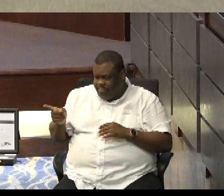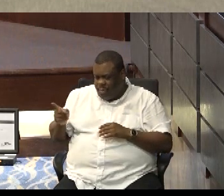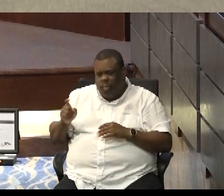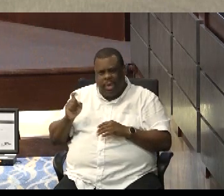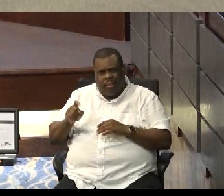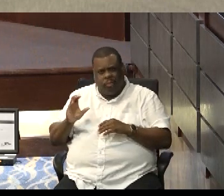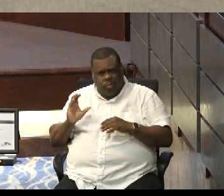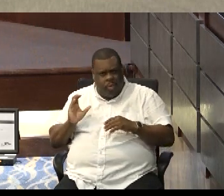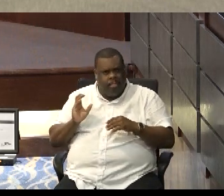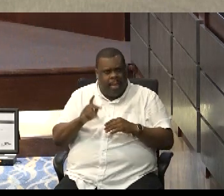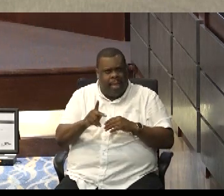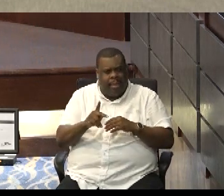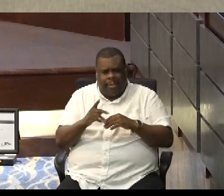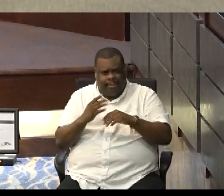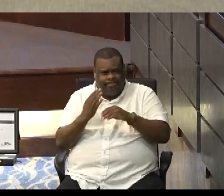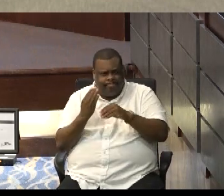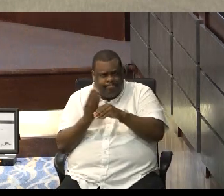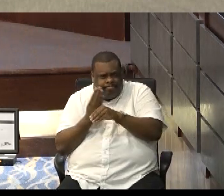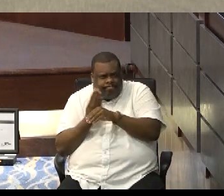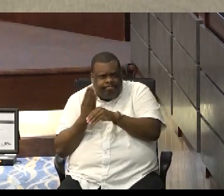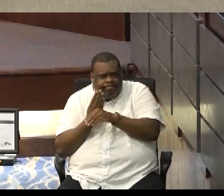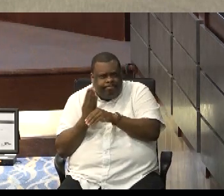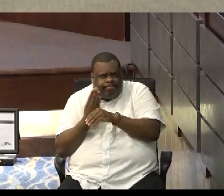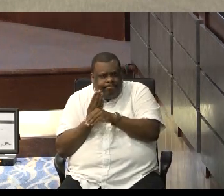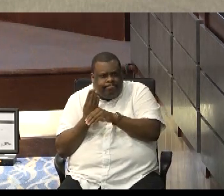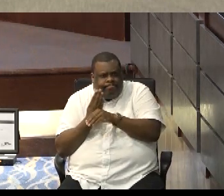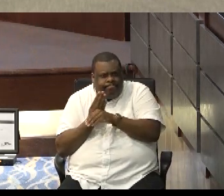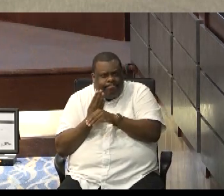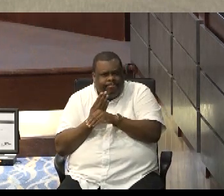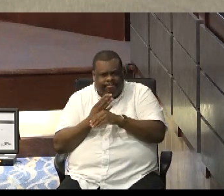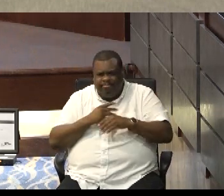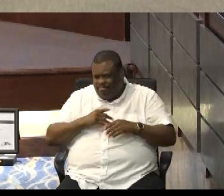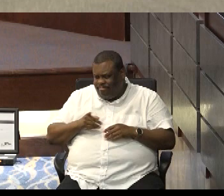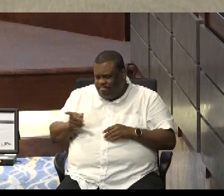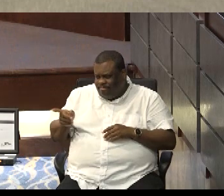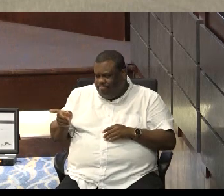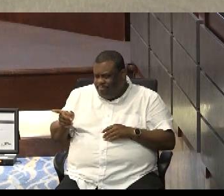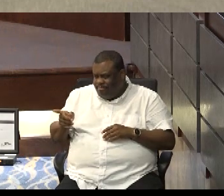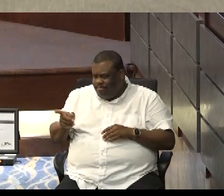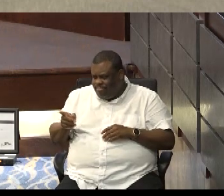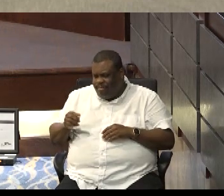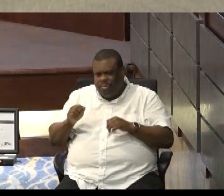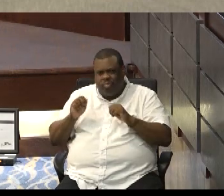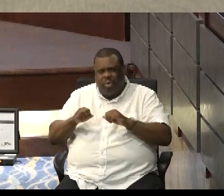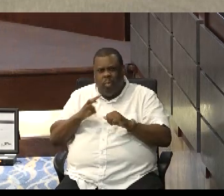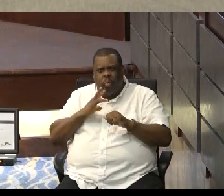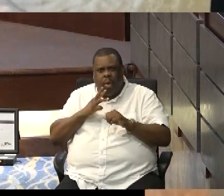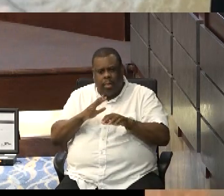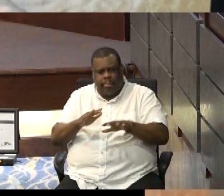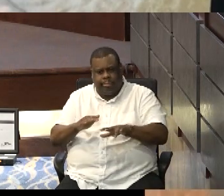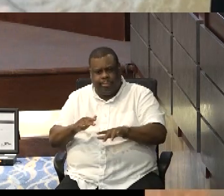through that lot to the drainage basin that's behind there so that we can get the water out of that subdivision.